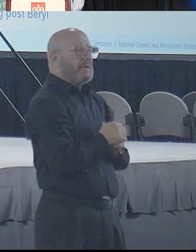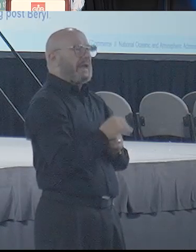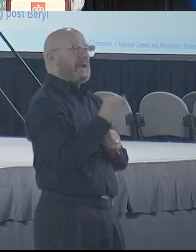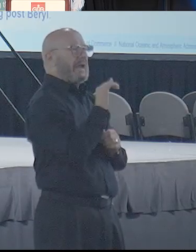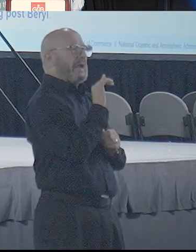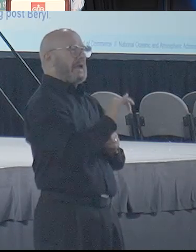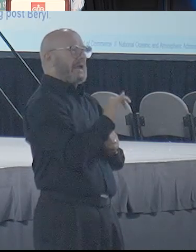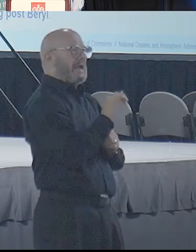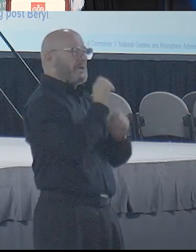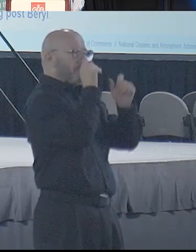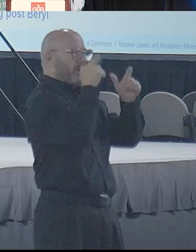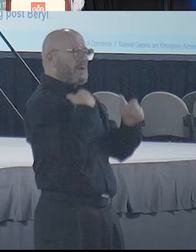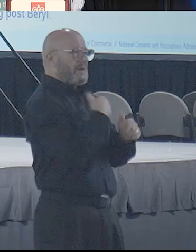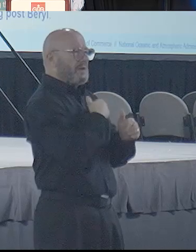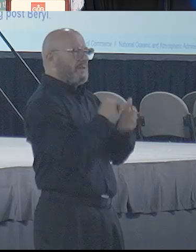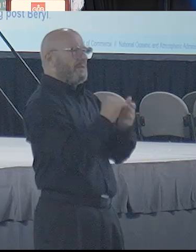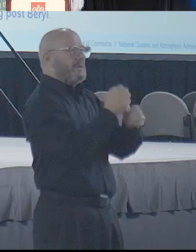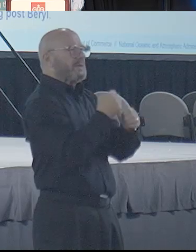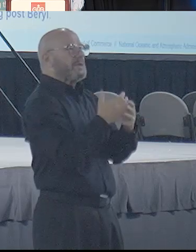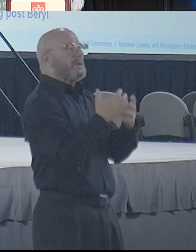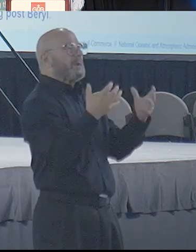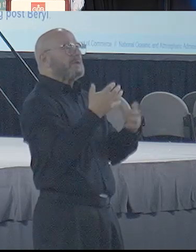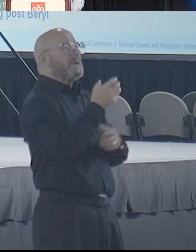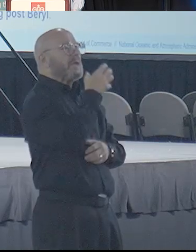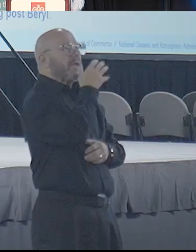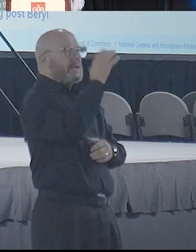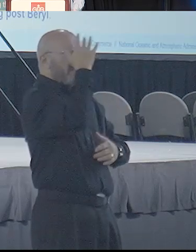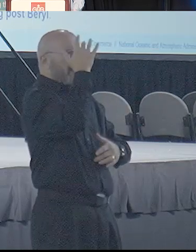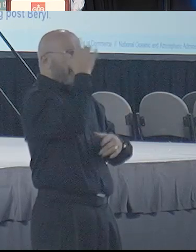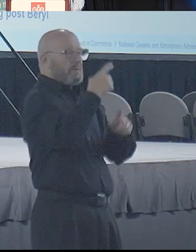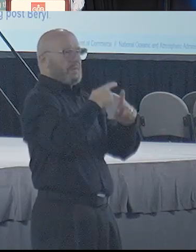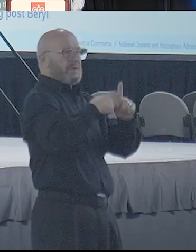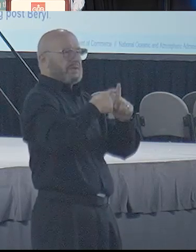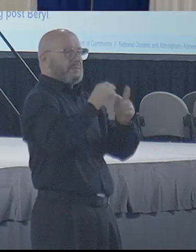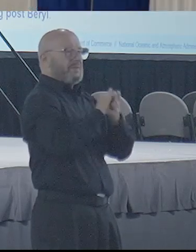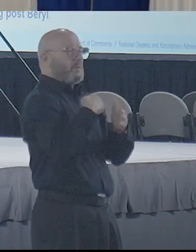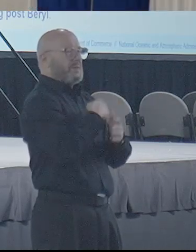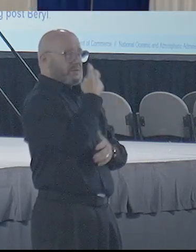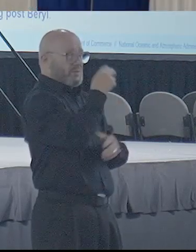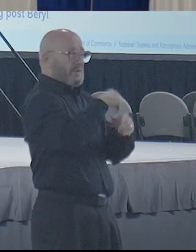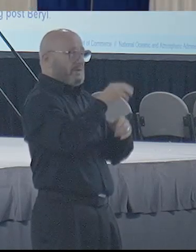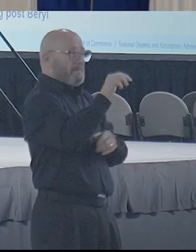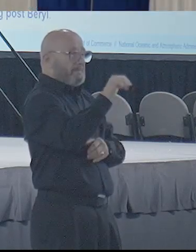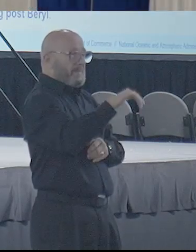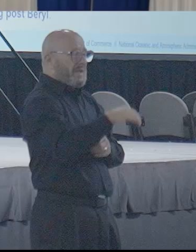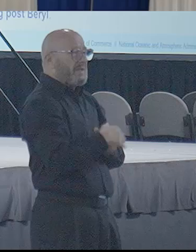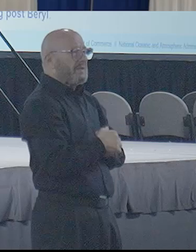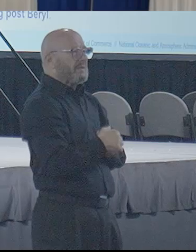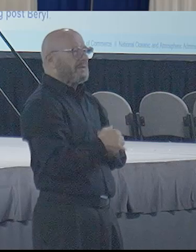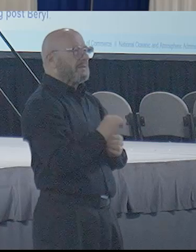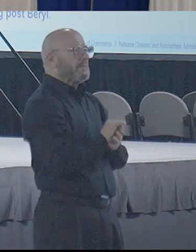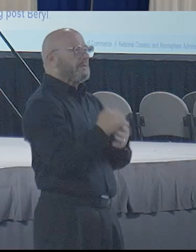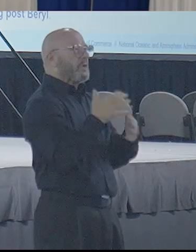this sort of surprised us a little bit that we were getting that much heat illness with the temperatures that we saw that May. But so that was kind of already on our